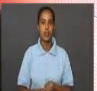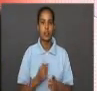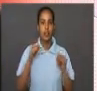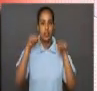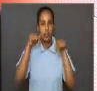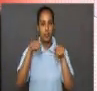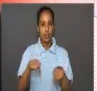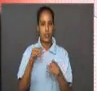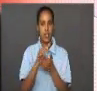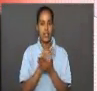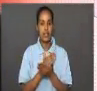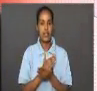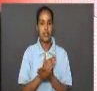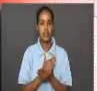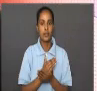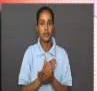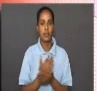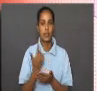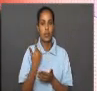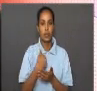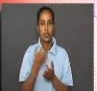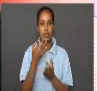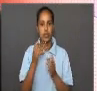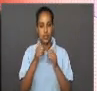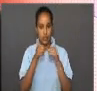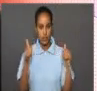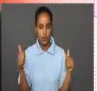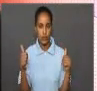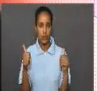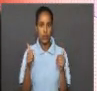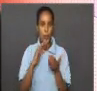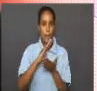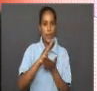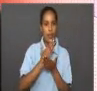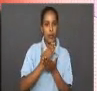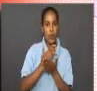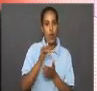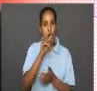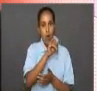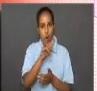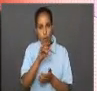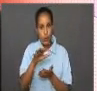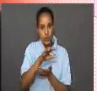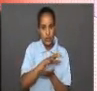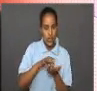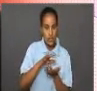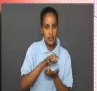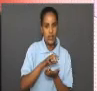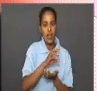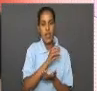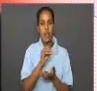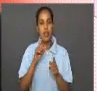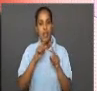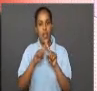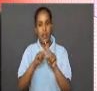In today's lesson, we distinguished between homogeneous